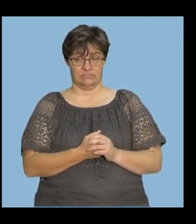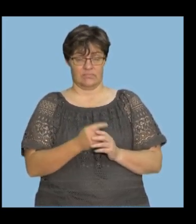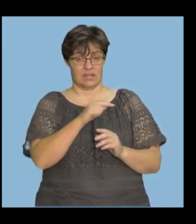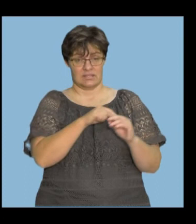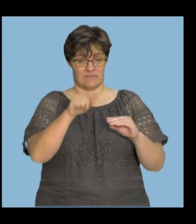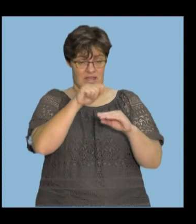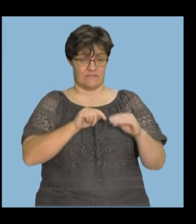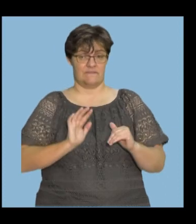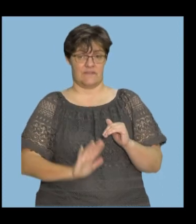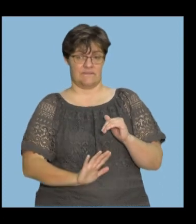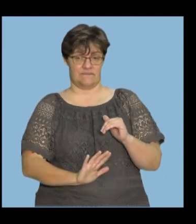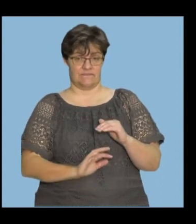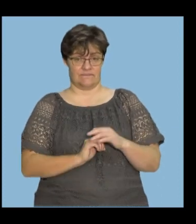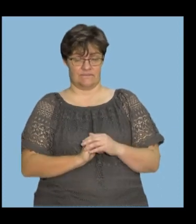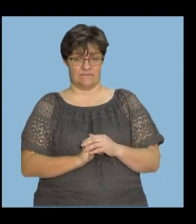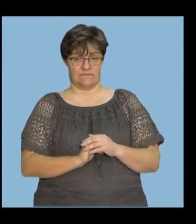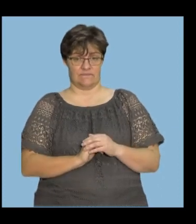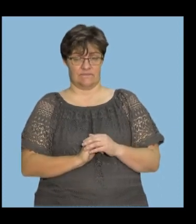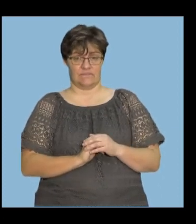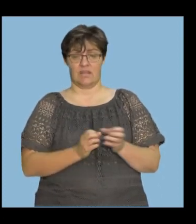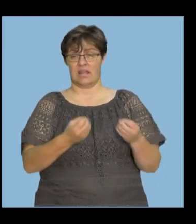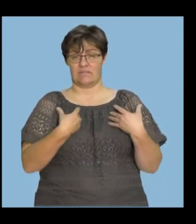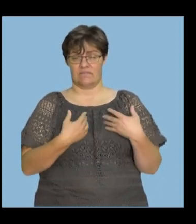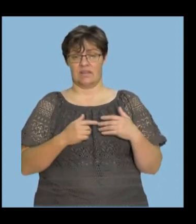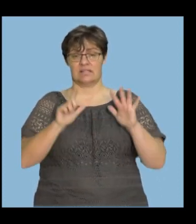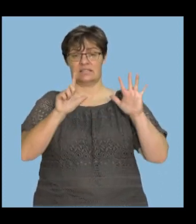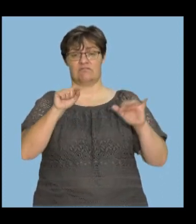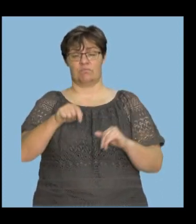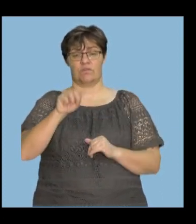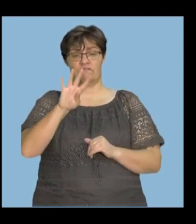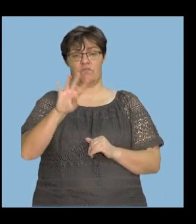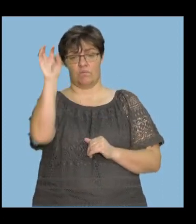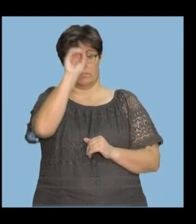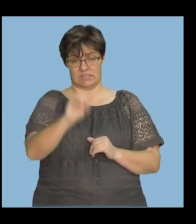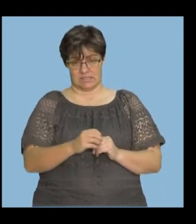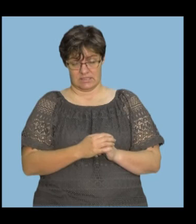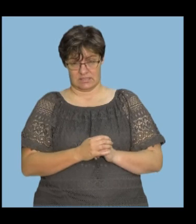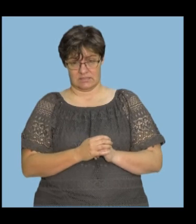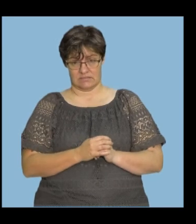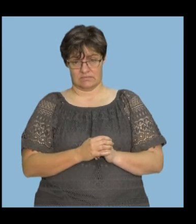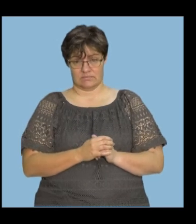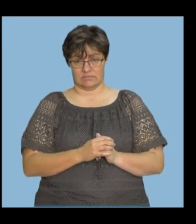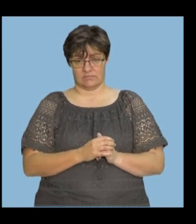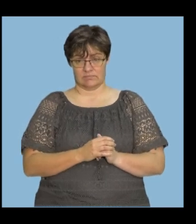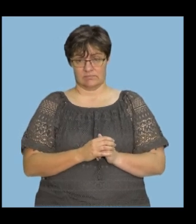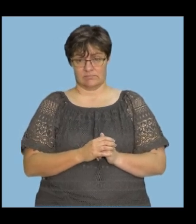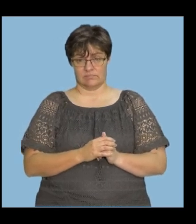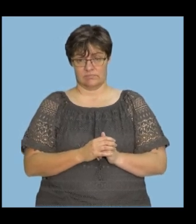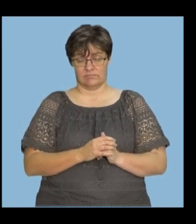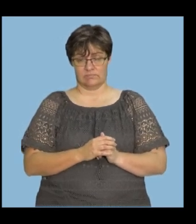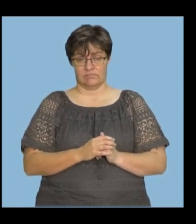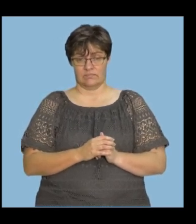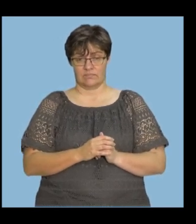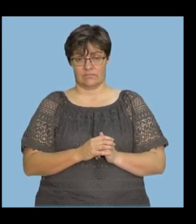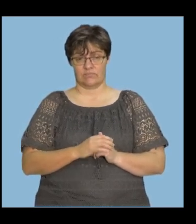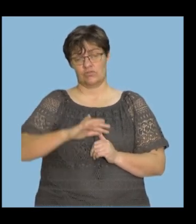Divided by 5. So that gives us 7.4% to one decimal place.